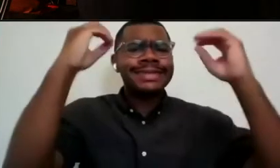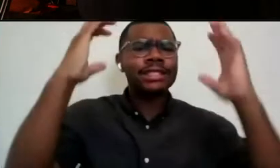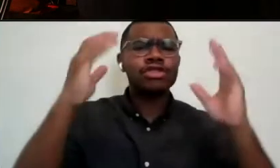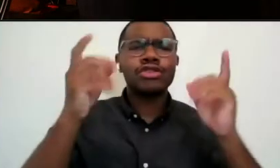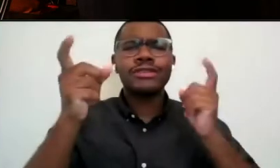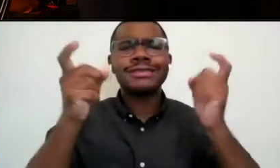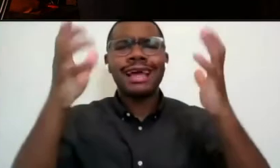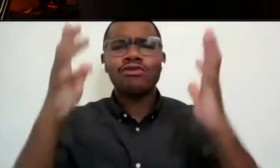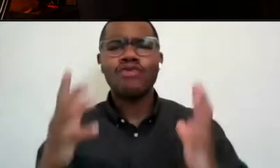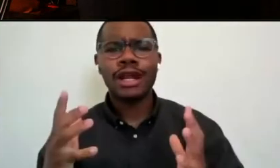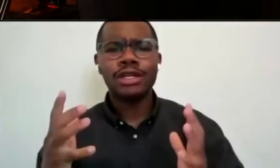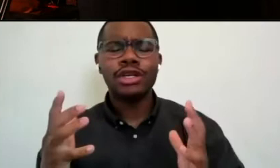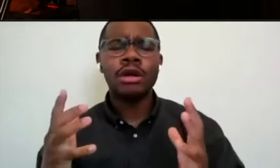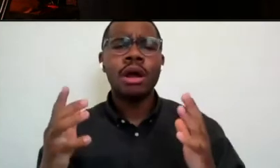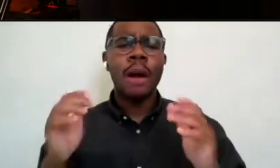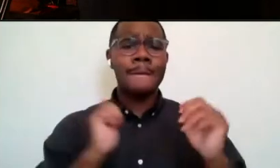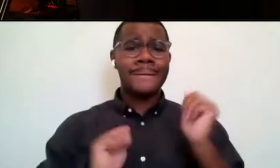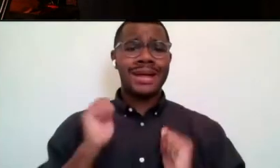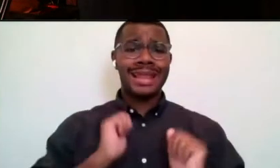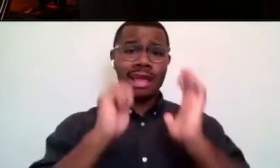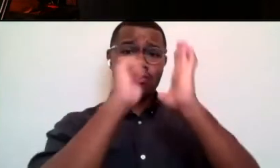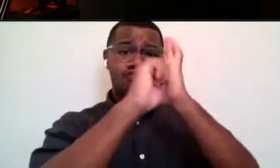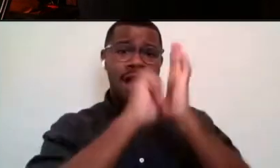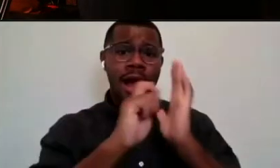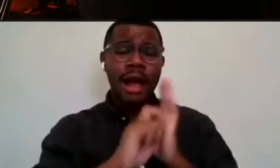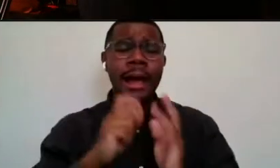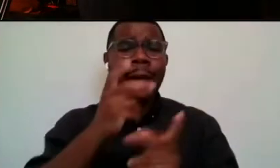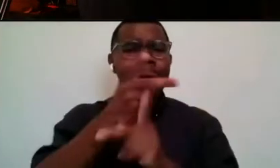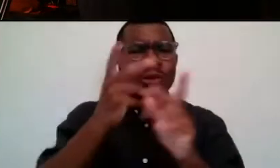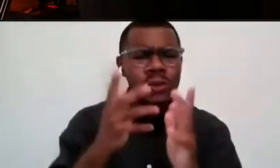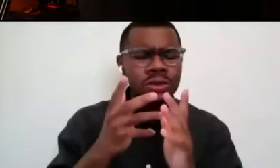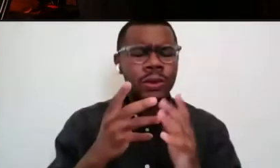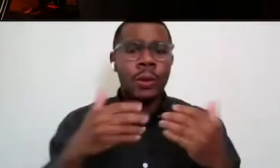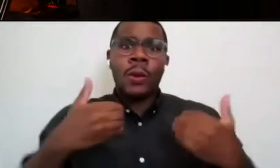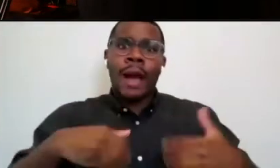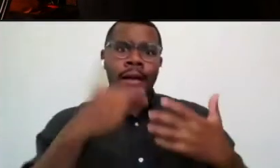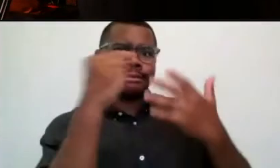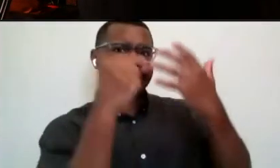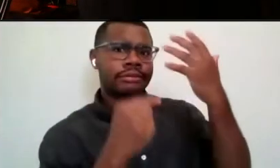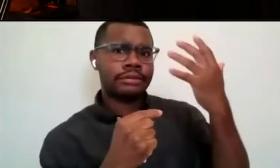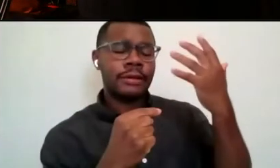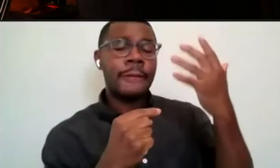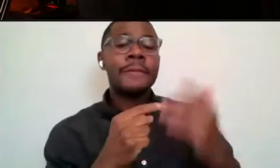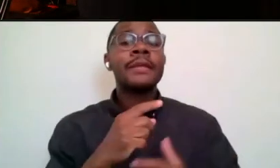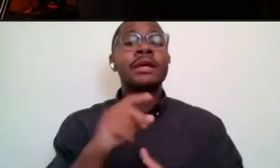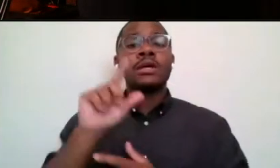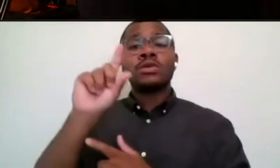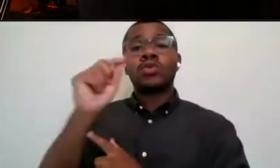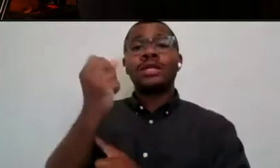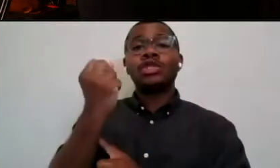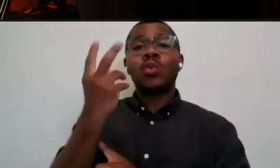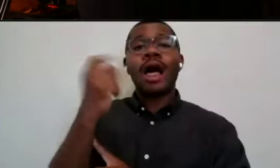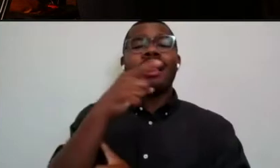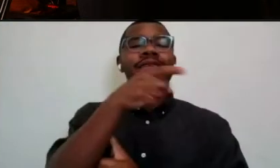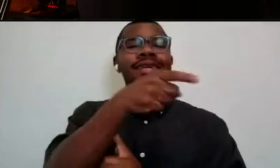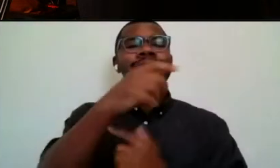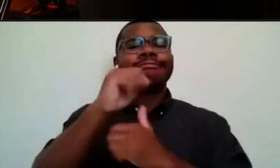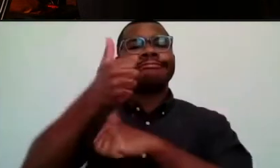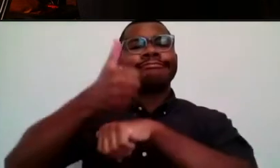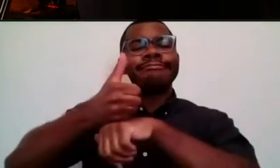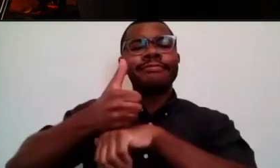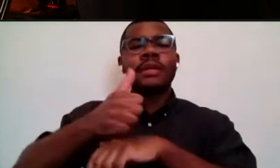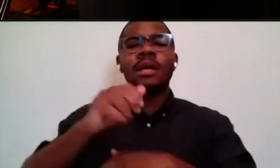and producer. In 2012, he co-founded Civic Ensemble, a regional theater in Ithaca, New